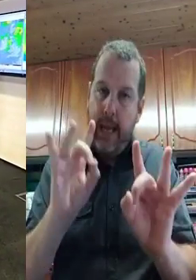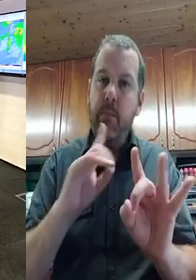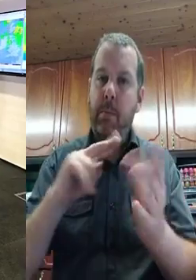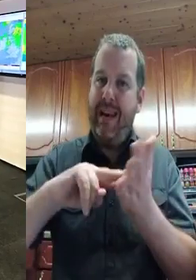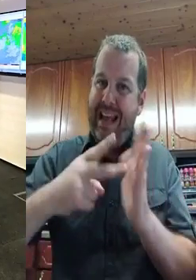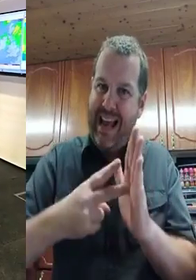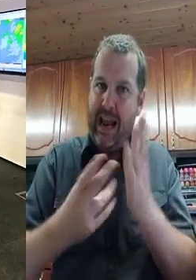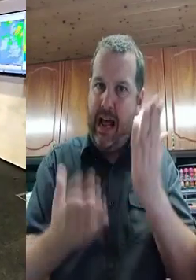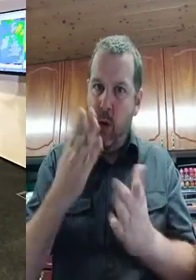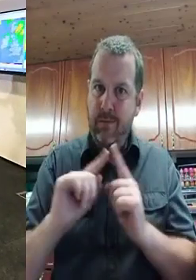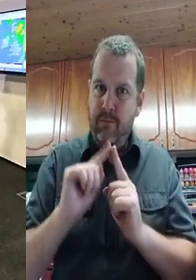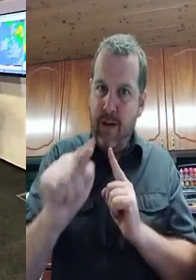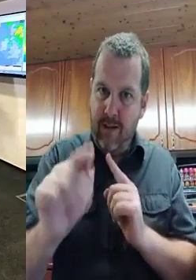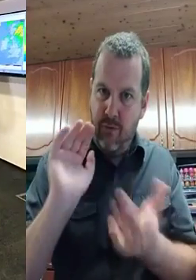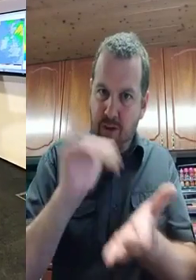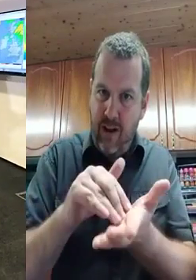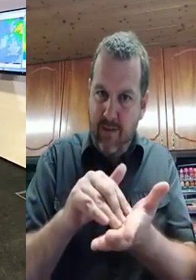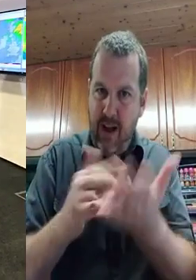Thank you.